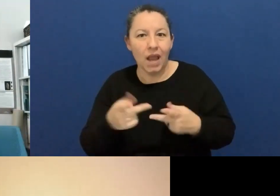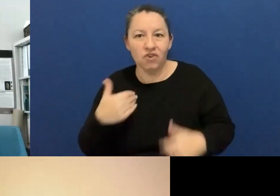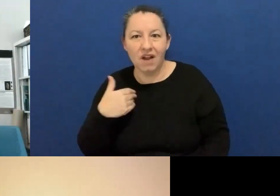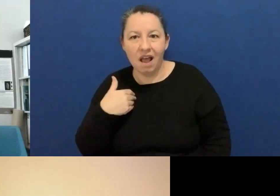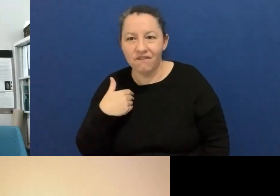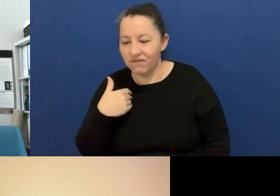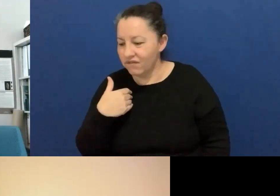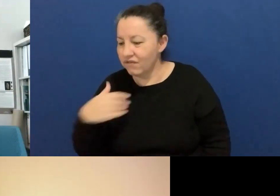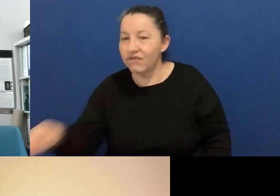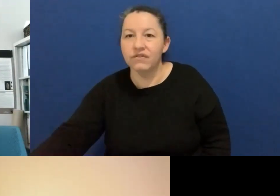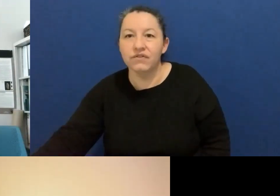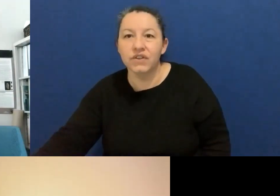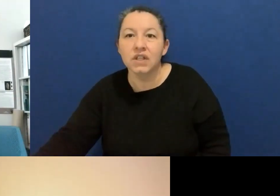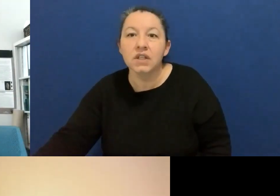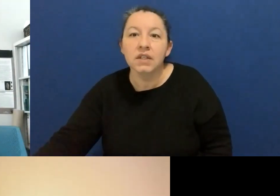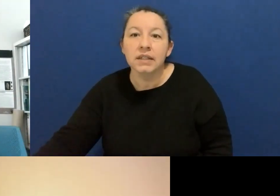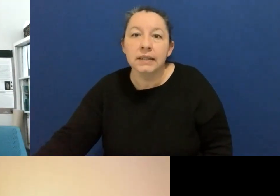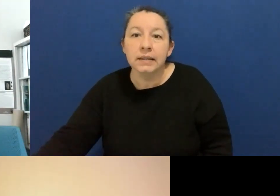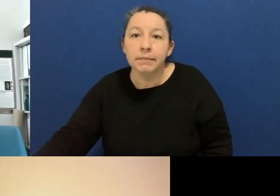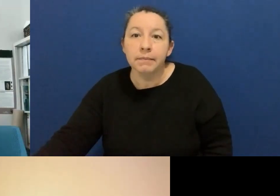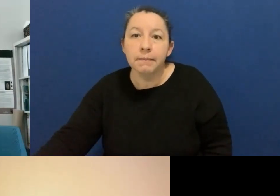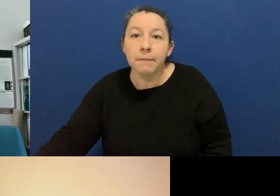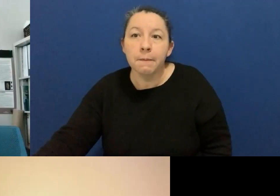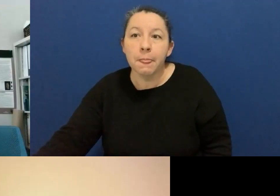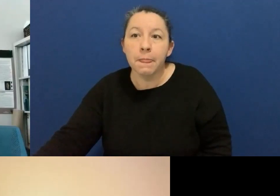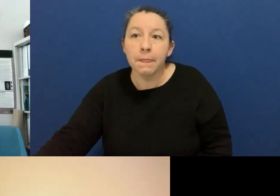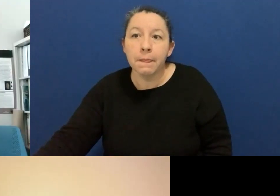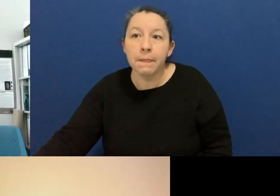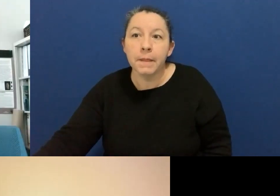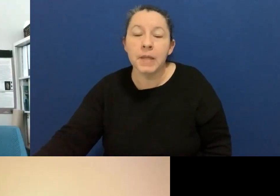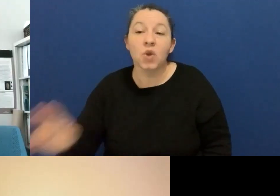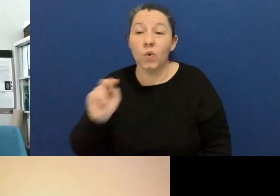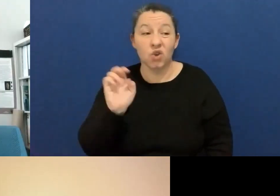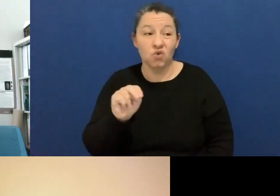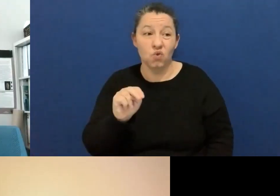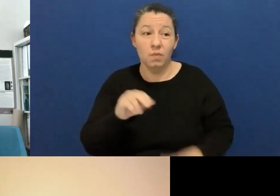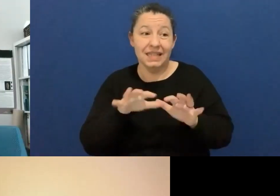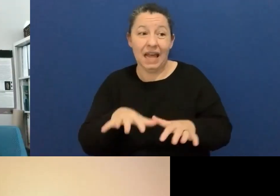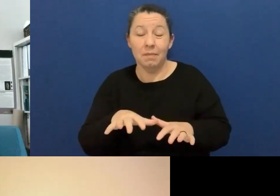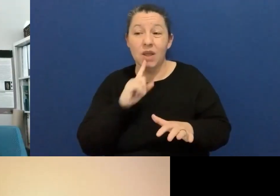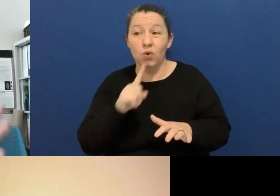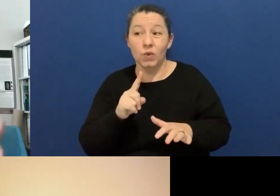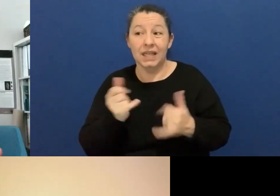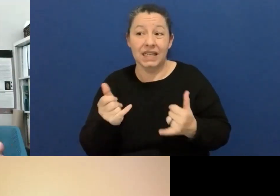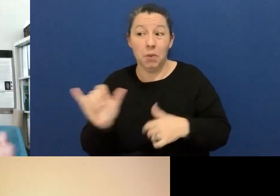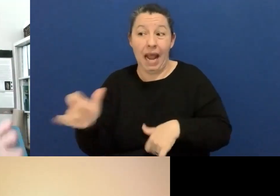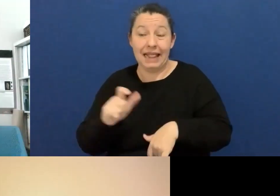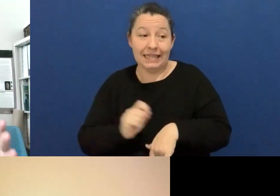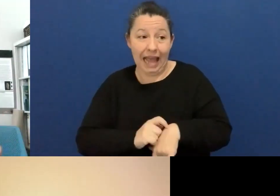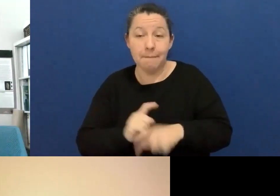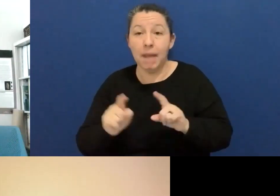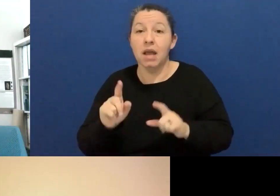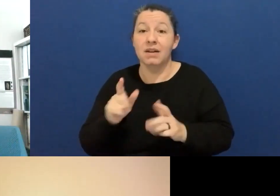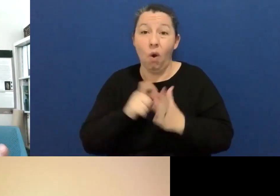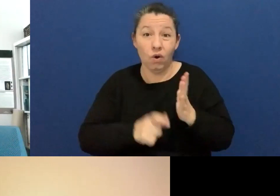a Nubian settlement that was contemporary at the time. And in a different article that I wrote, I kind of argued that Nubians were